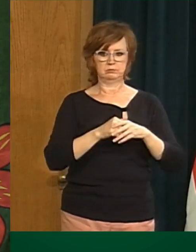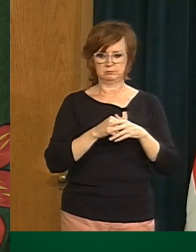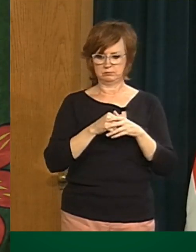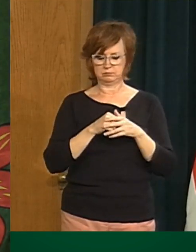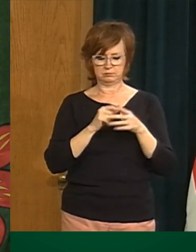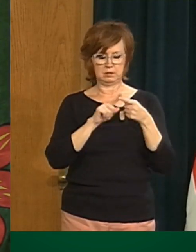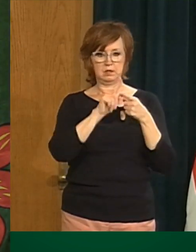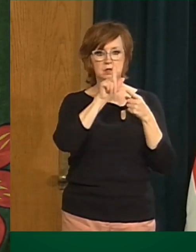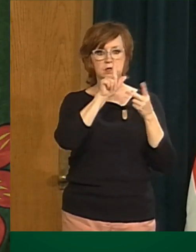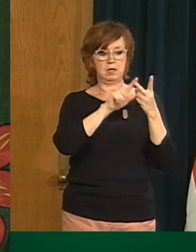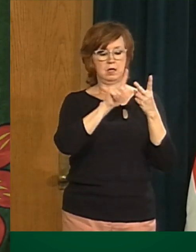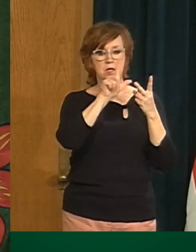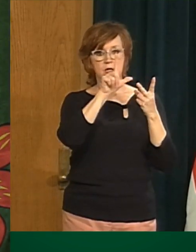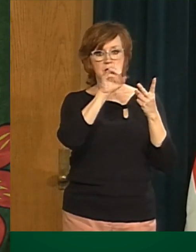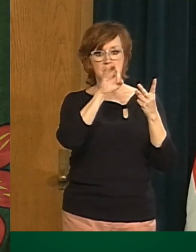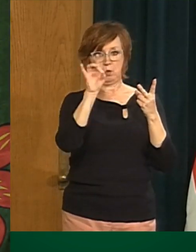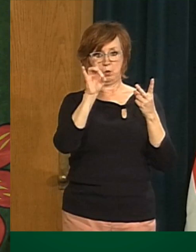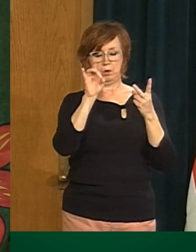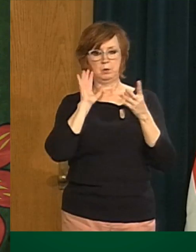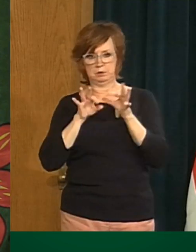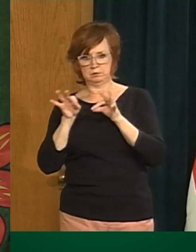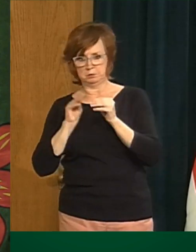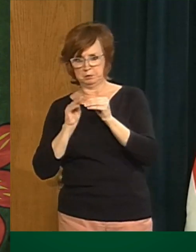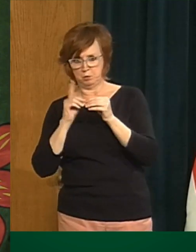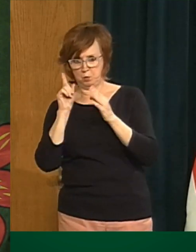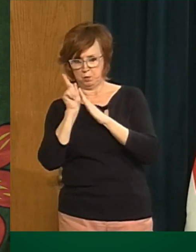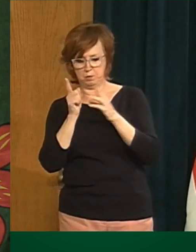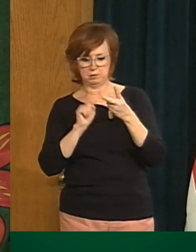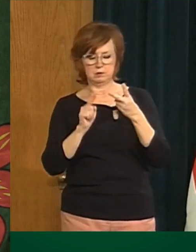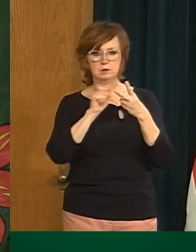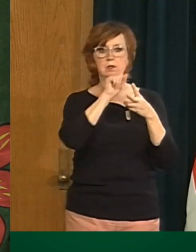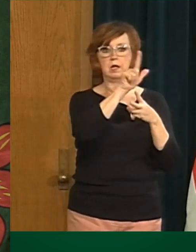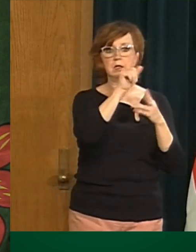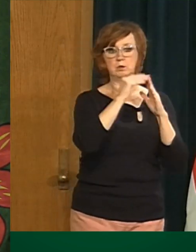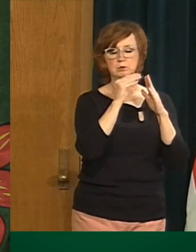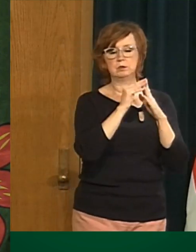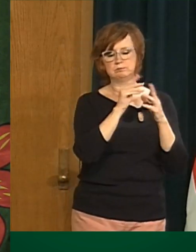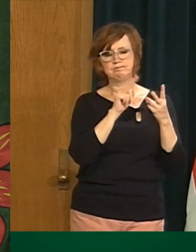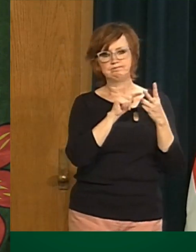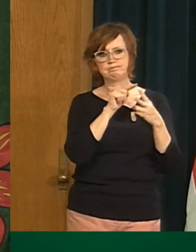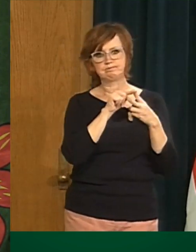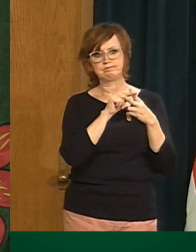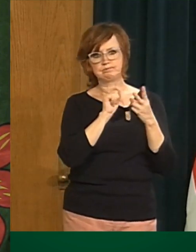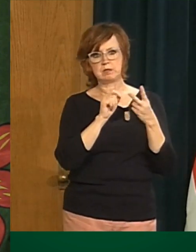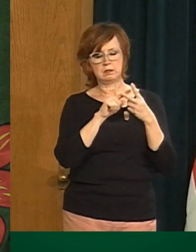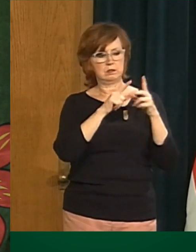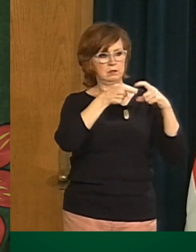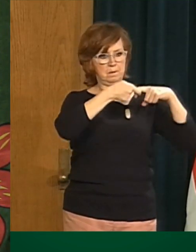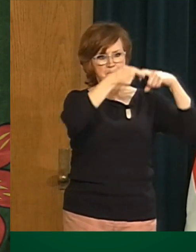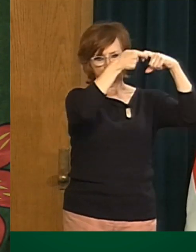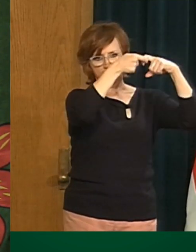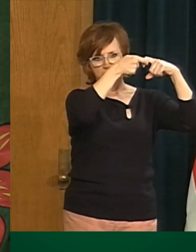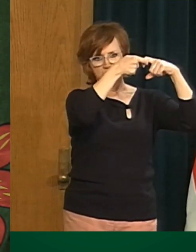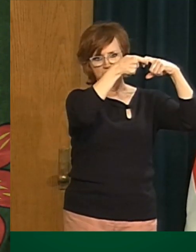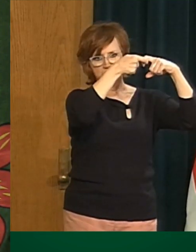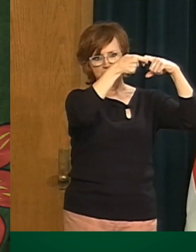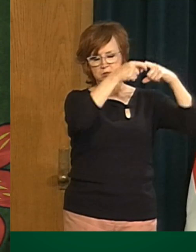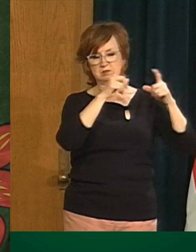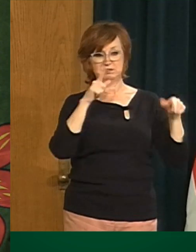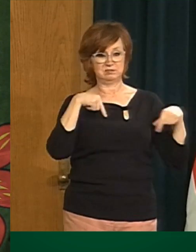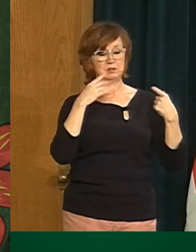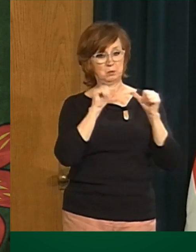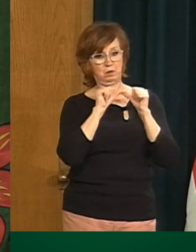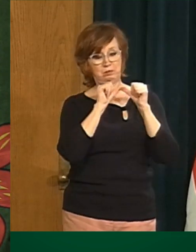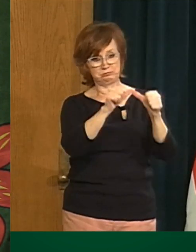week, one in Lloydminster, which I'll speak to in a moment, and as well as in Loche. It'll continue on pause in Loche for some period of time as we